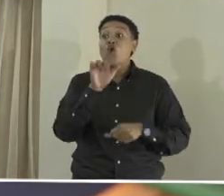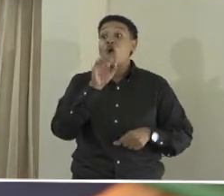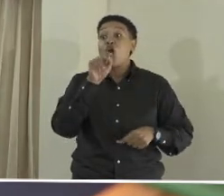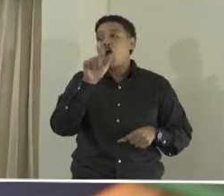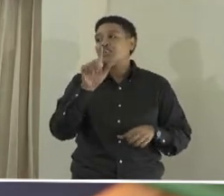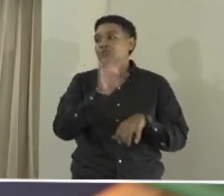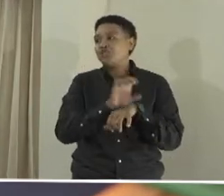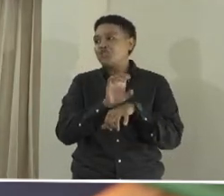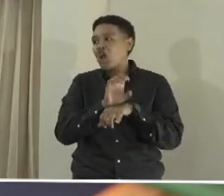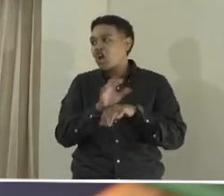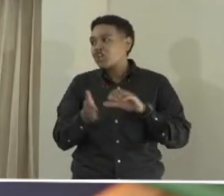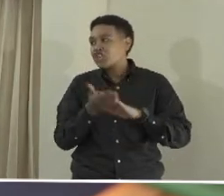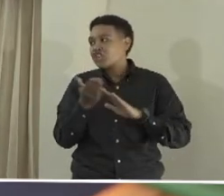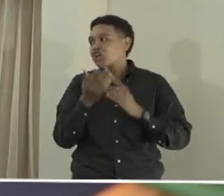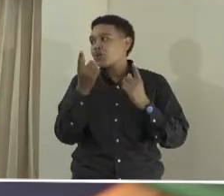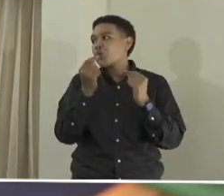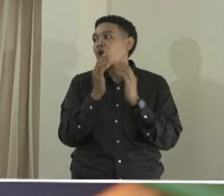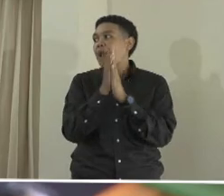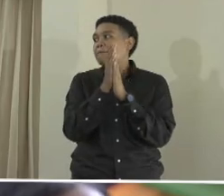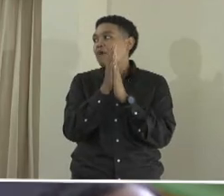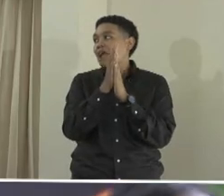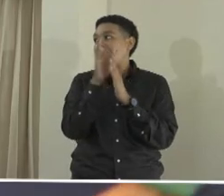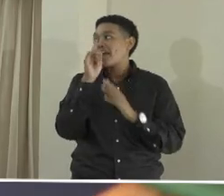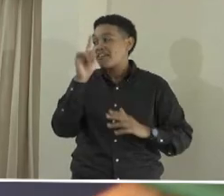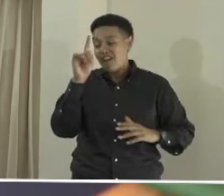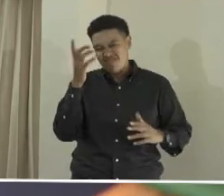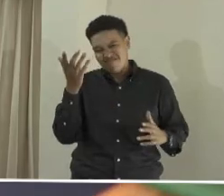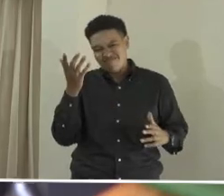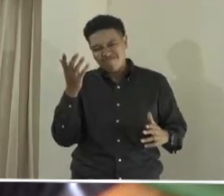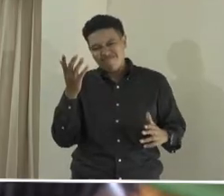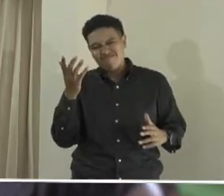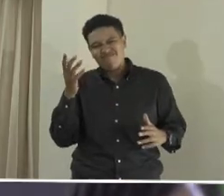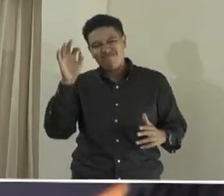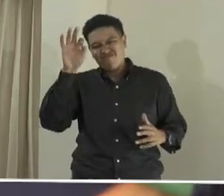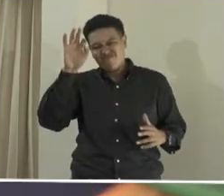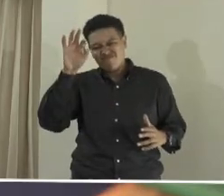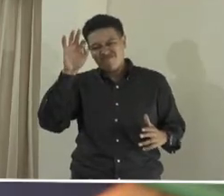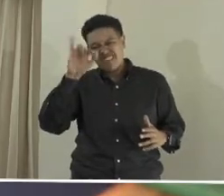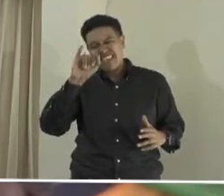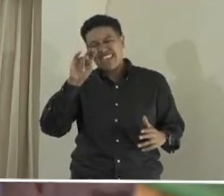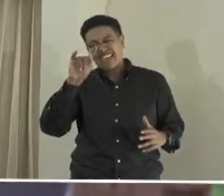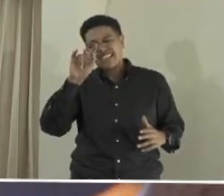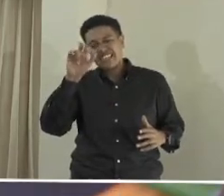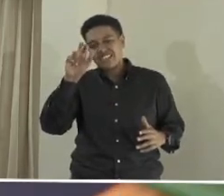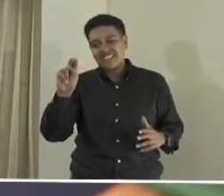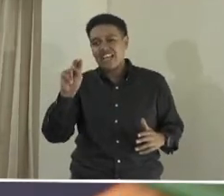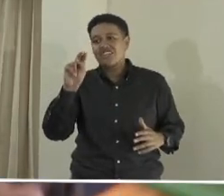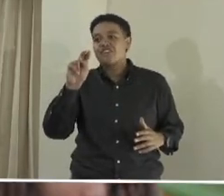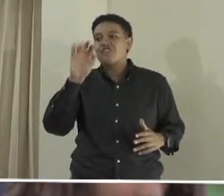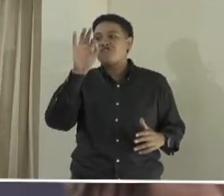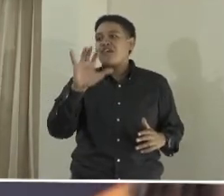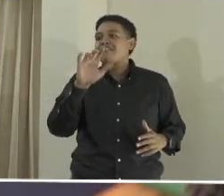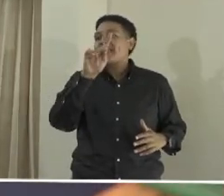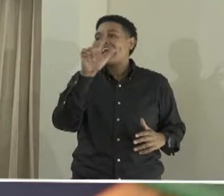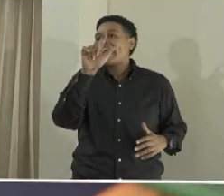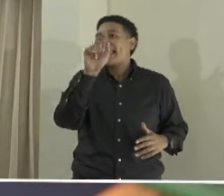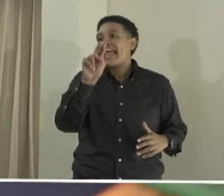Churches doing the prayer of intercession, the Reverend Helen Ann Brown.